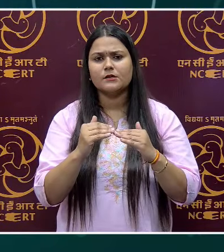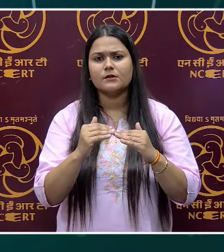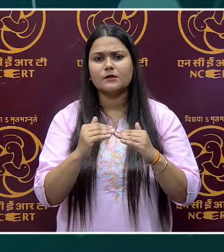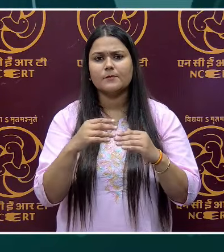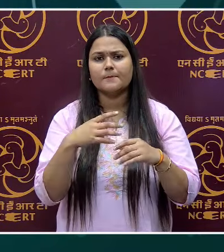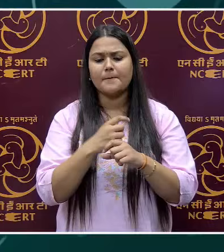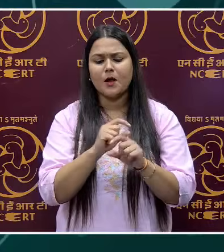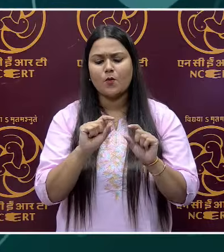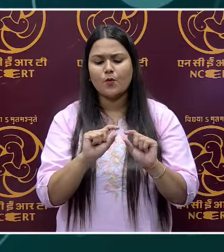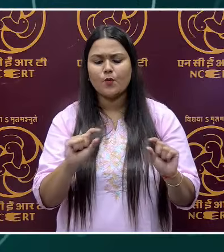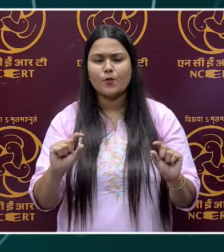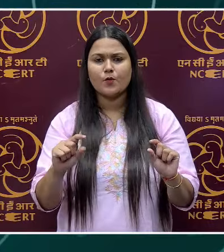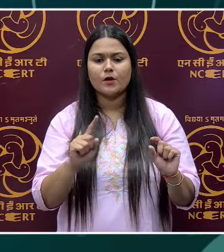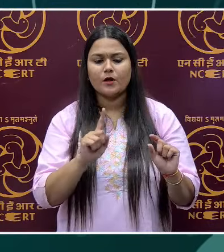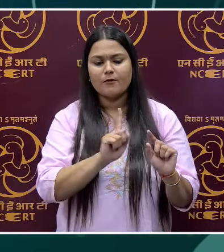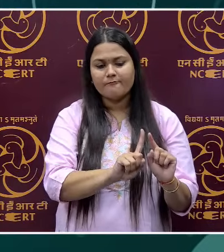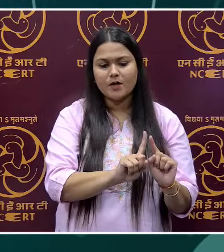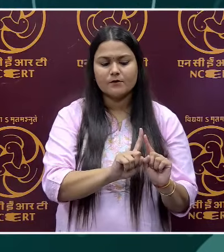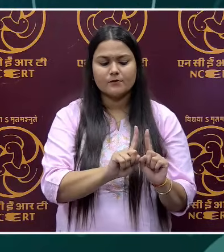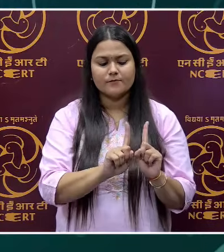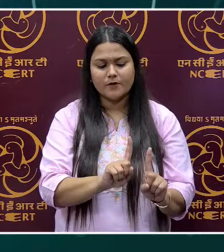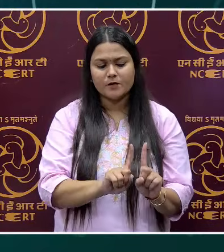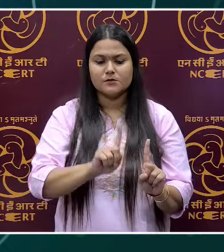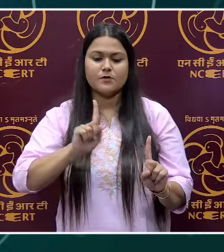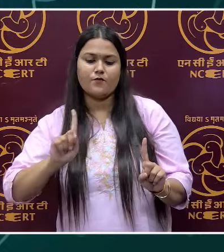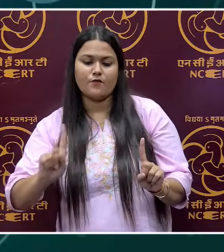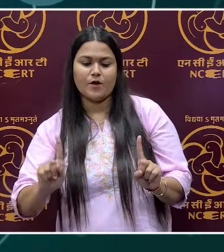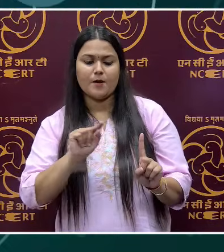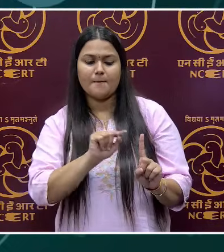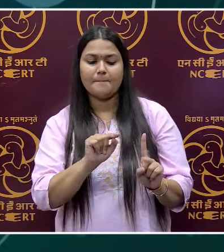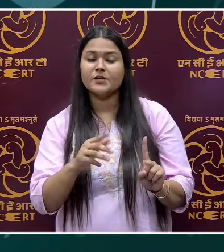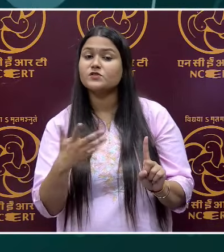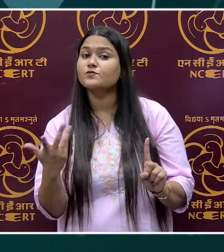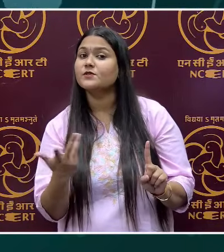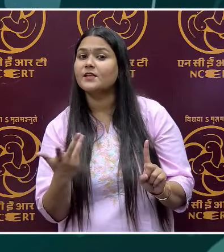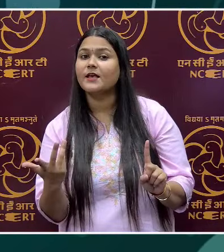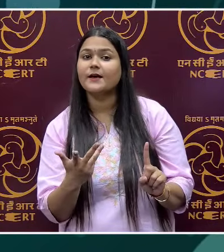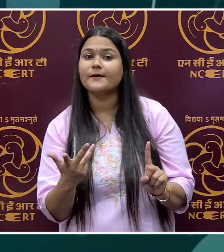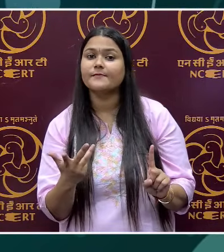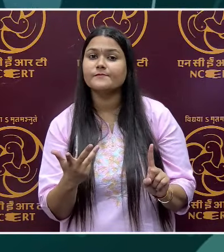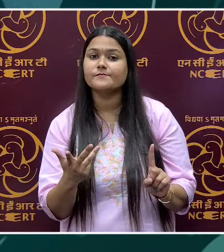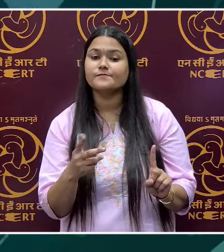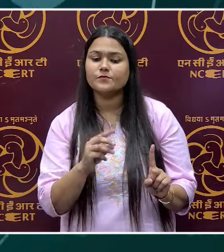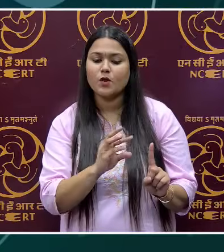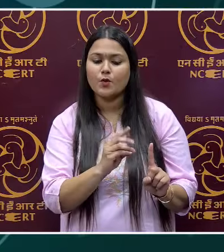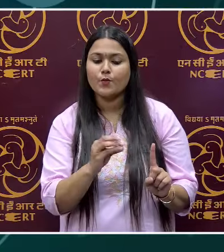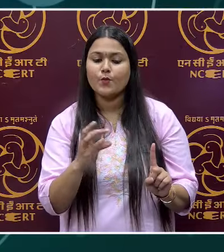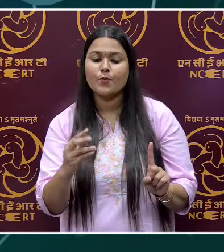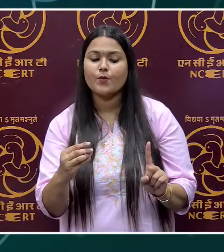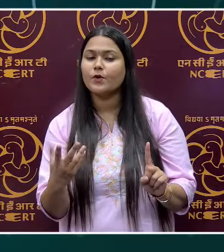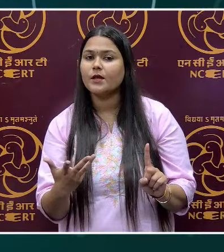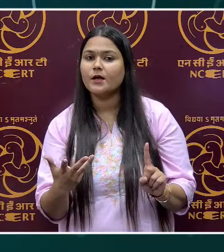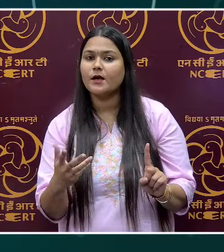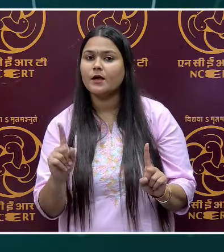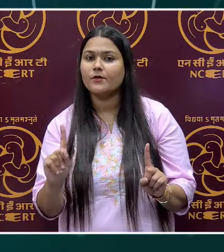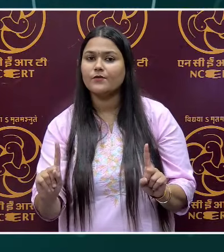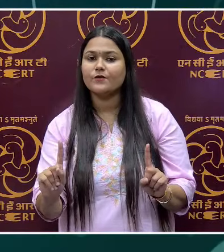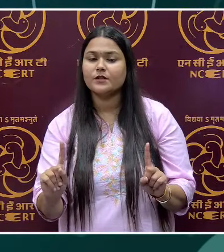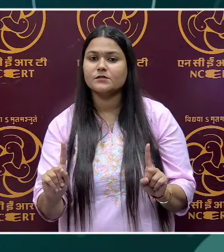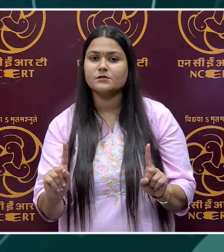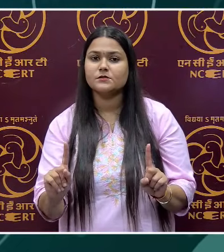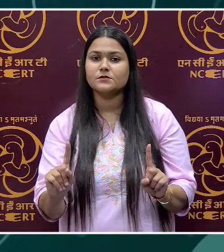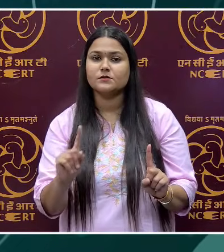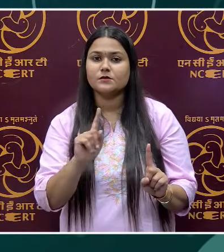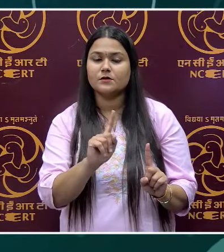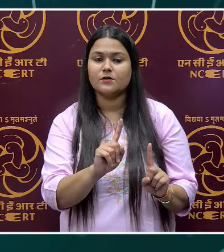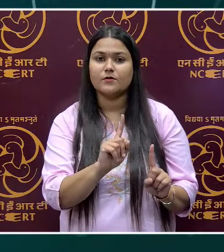means 1 will come here and 1 will come here. Here there are two values in row 1. So,